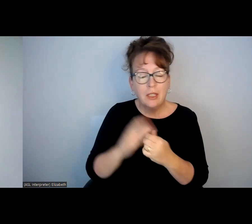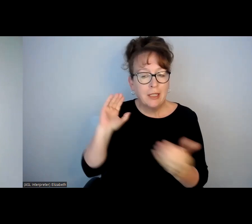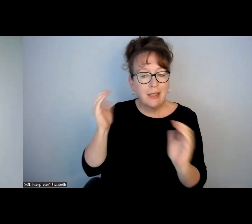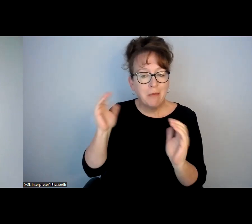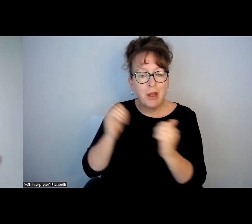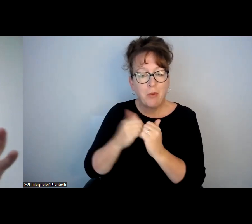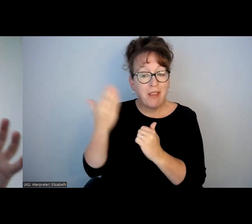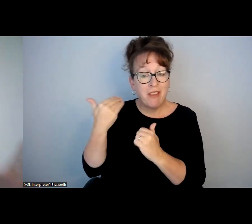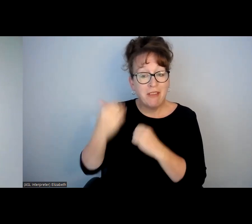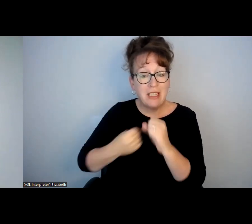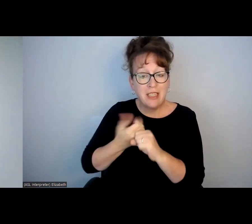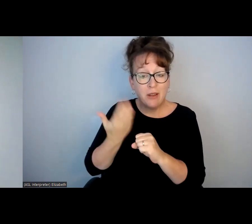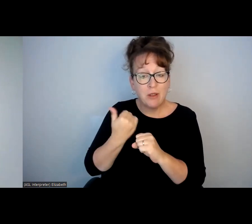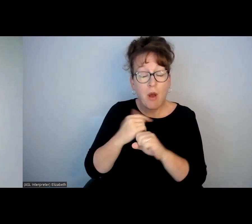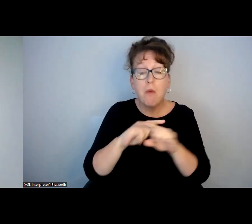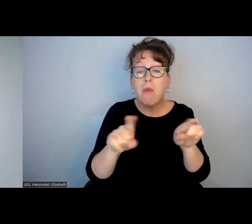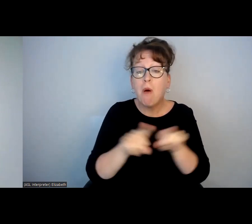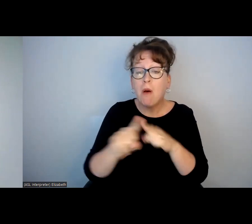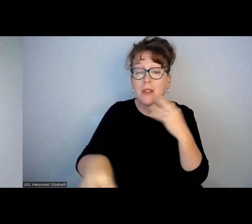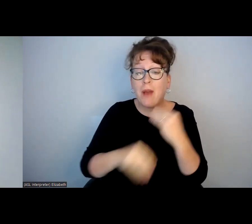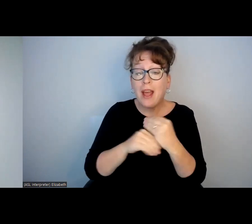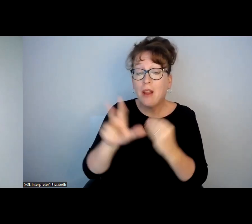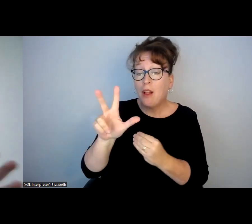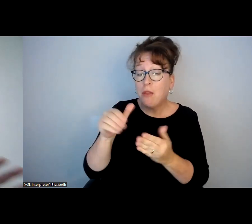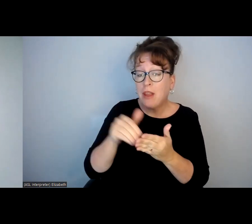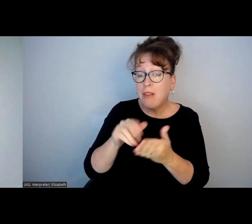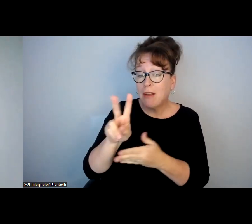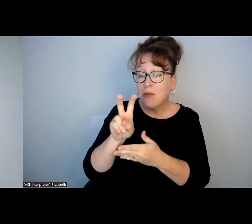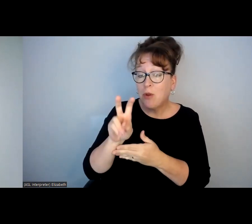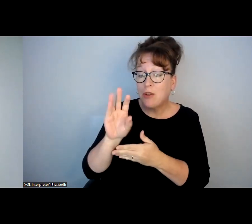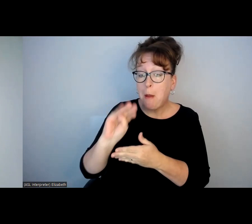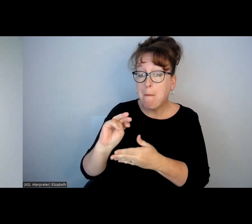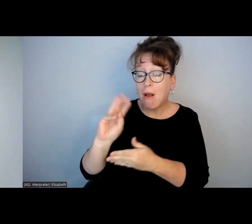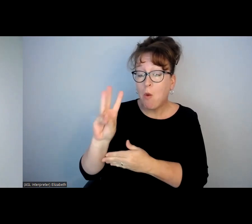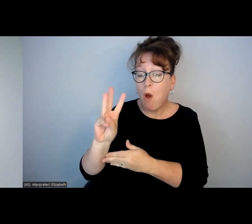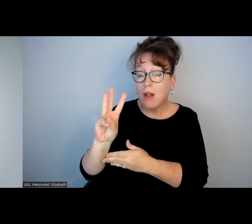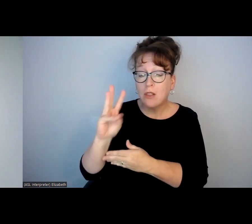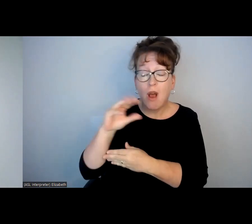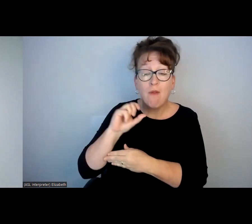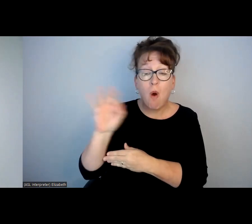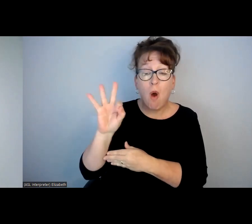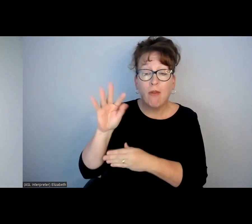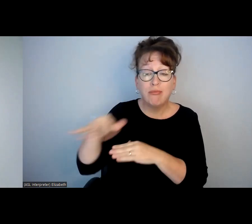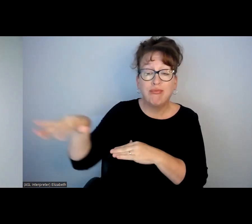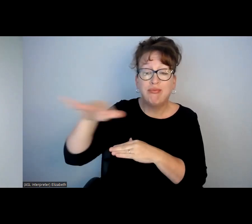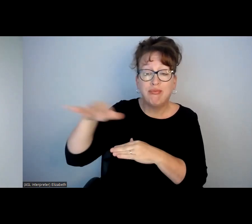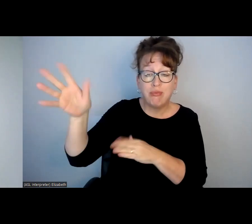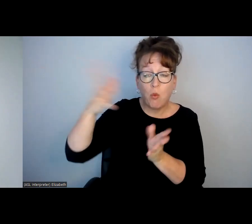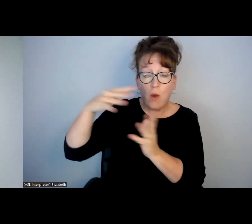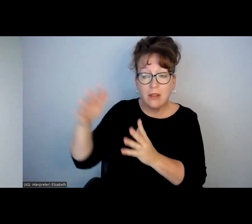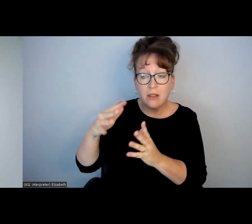And also add 3,200 megawatts of offshore wind. We've just started getting some of those projects online, but that's going to be a